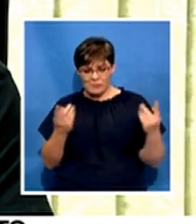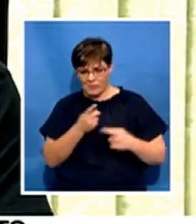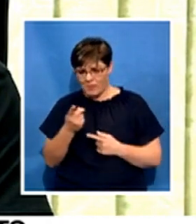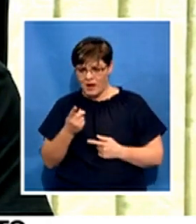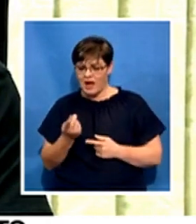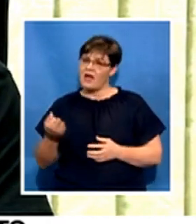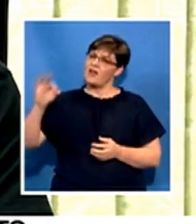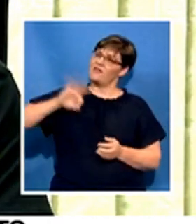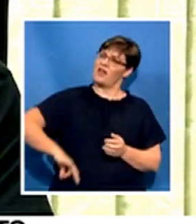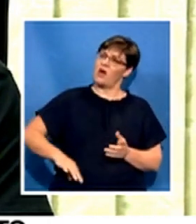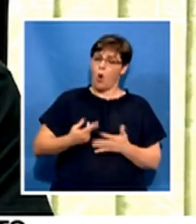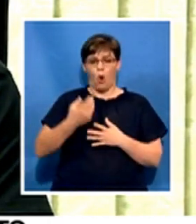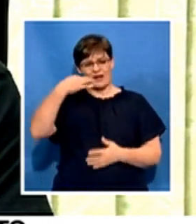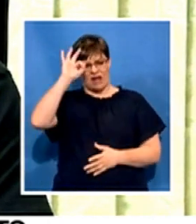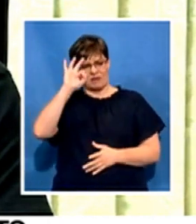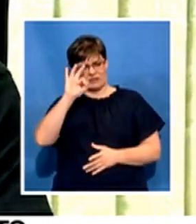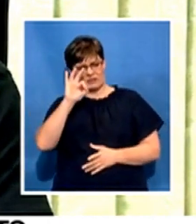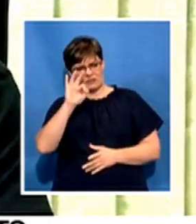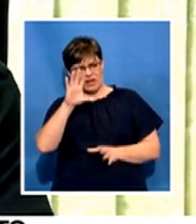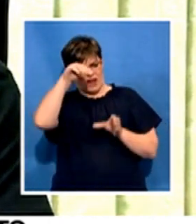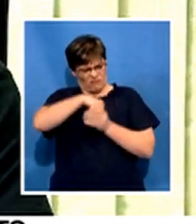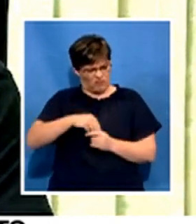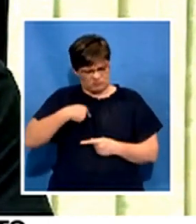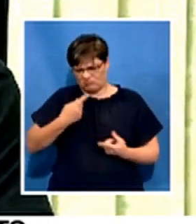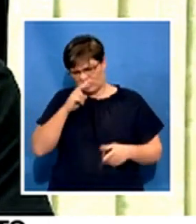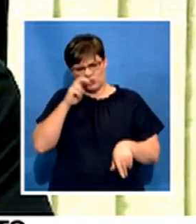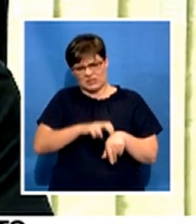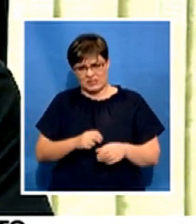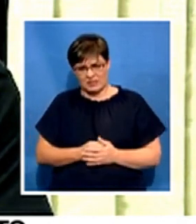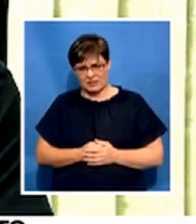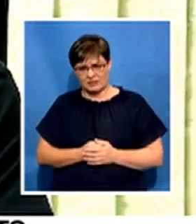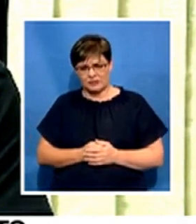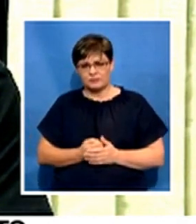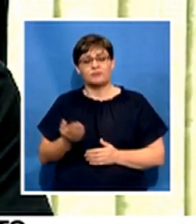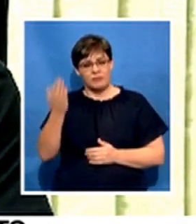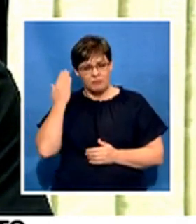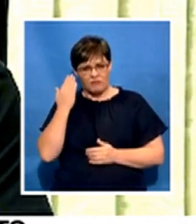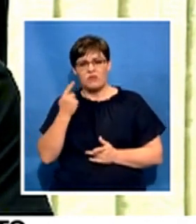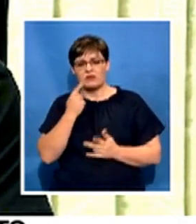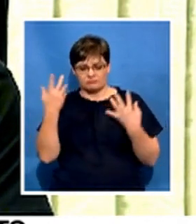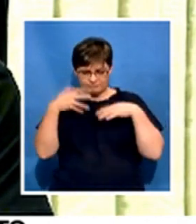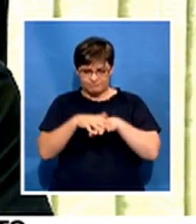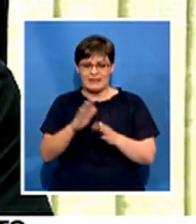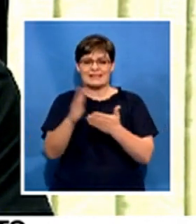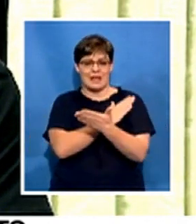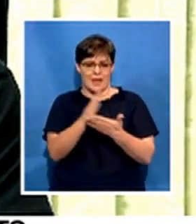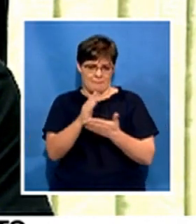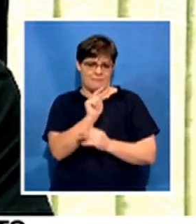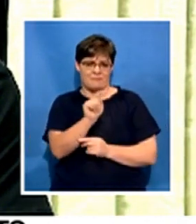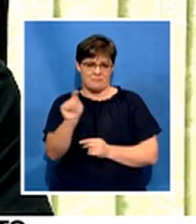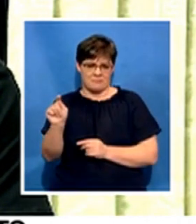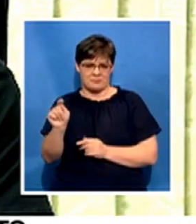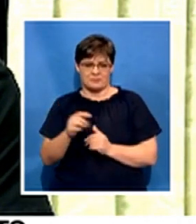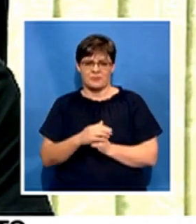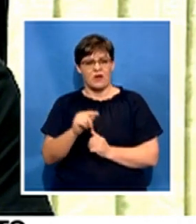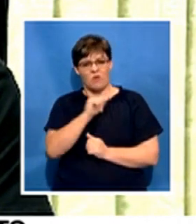them. We have called in the past for amalgamating some of those because we didn't think that it makes sense to have a